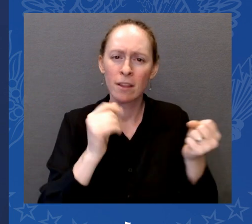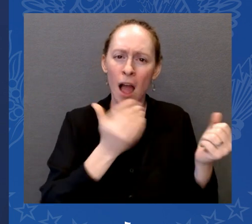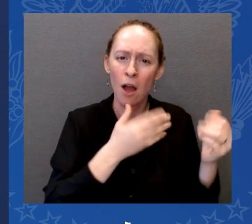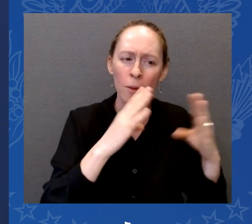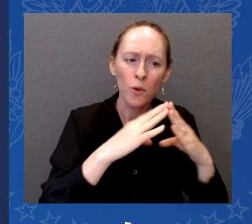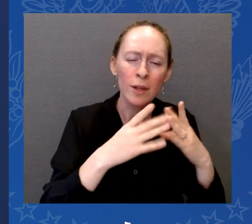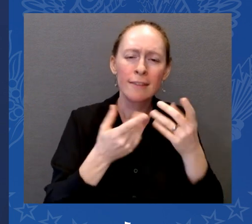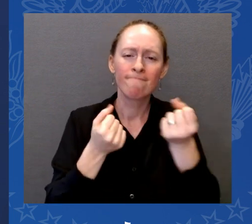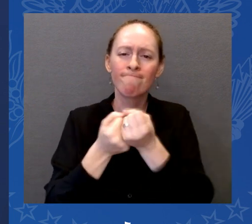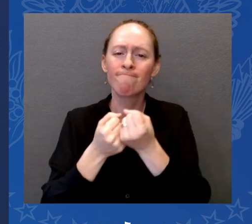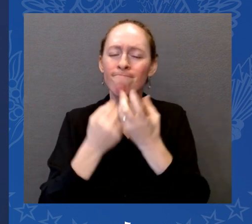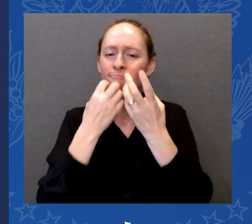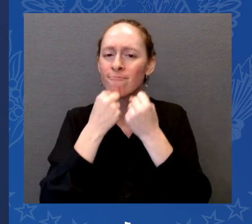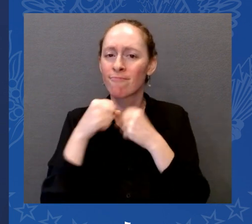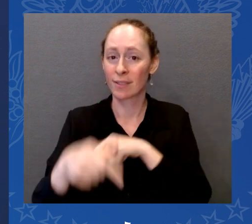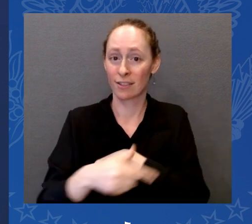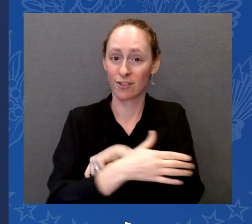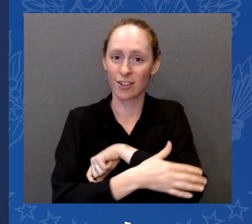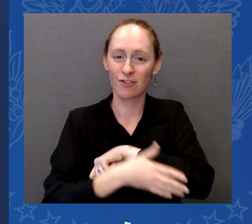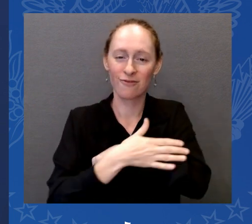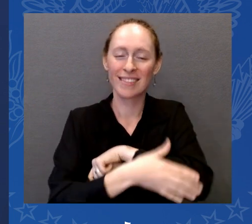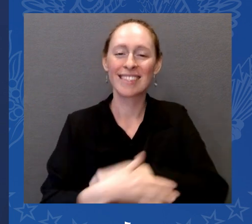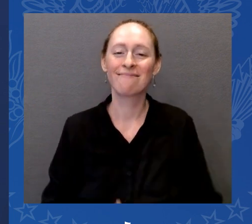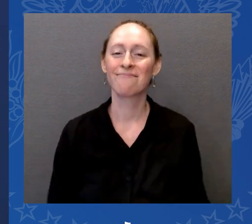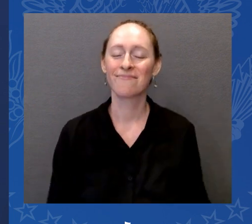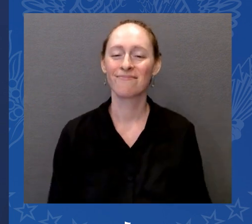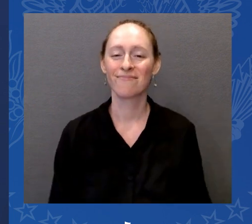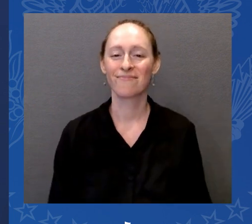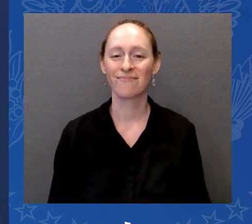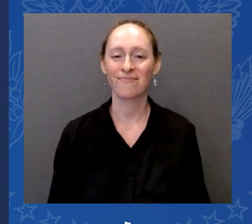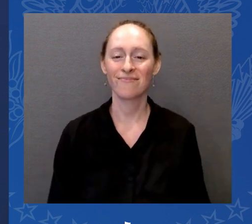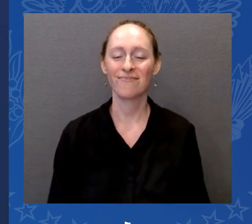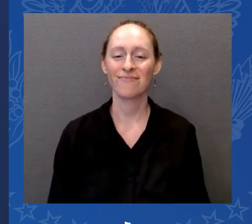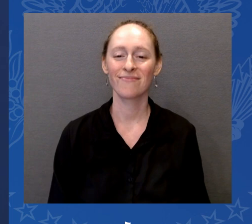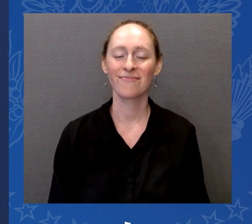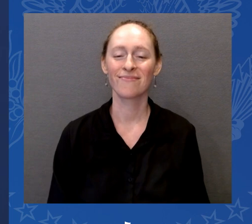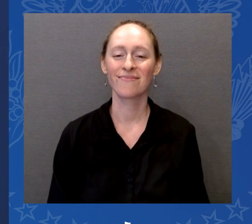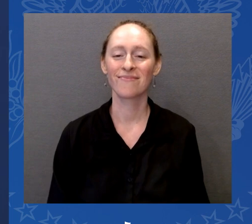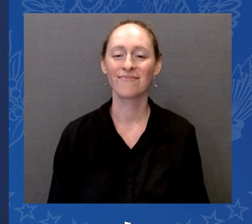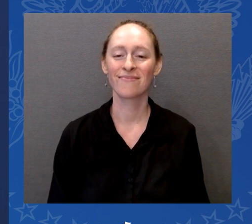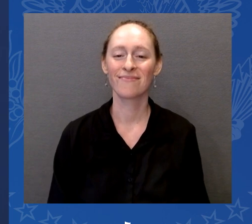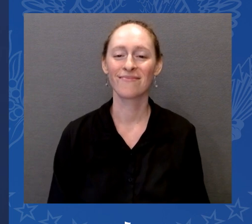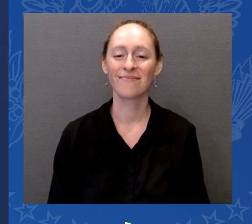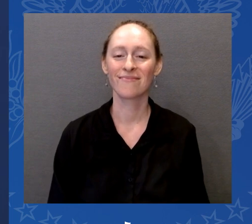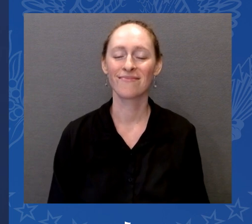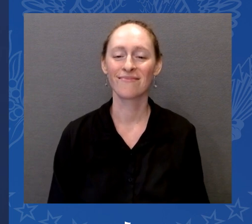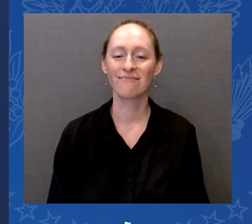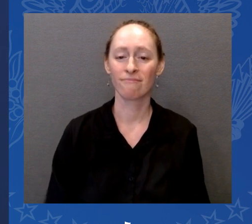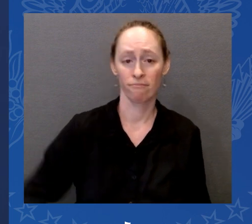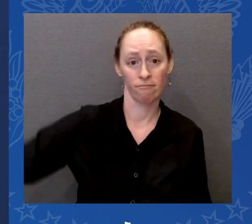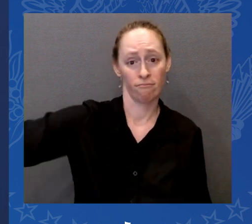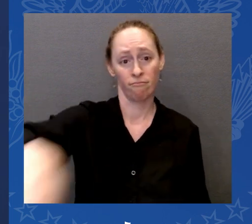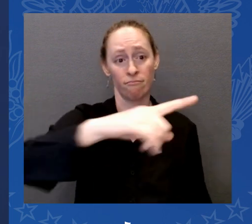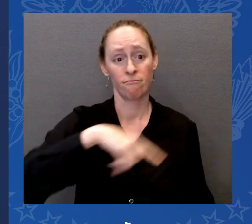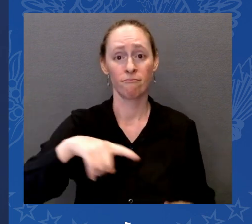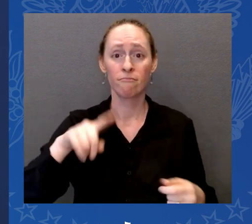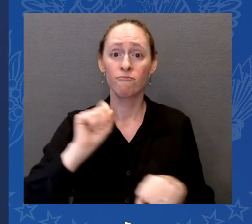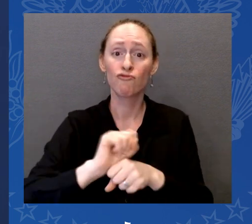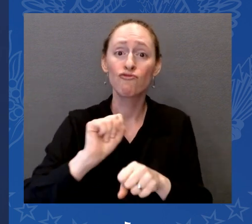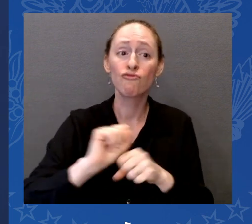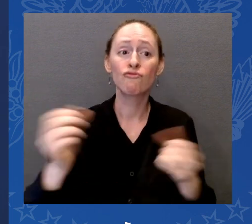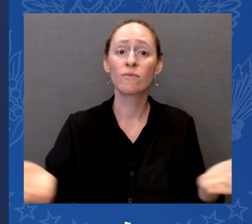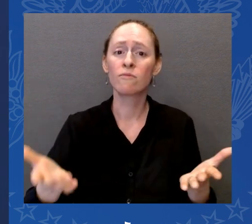the workers of this country should be respected, and as well as the unions in this country, excuse